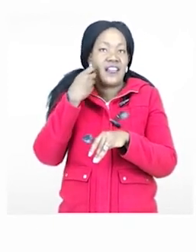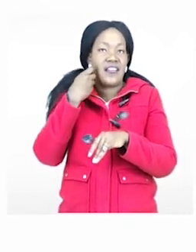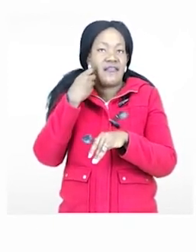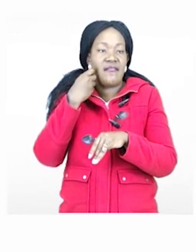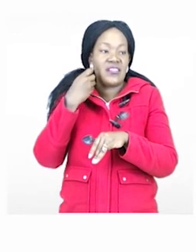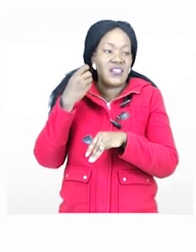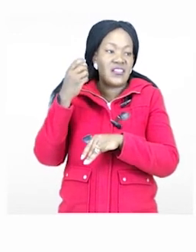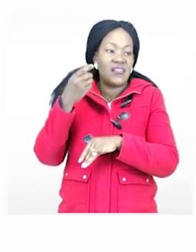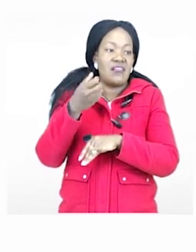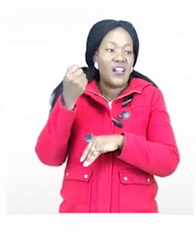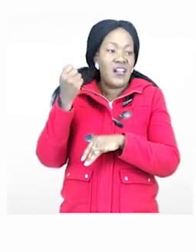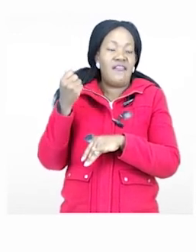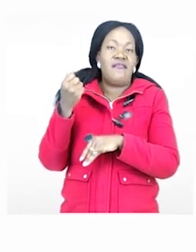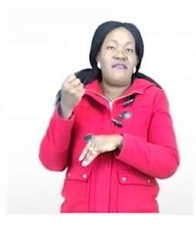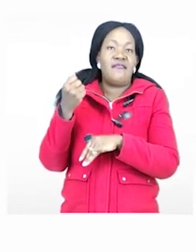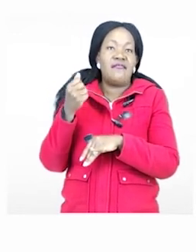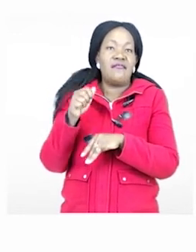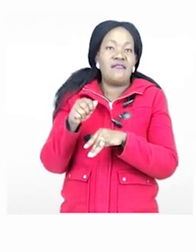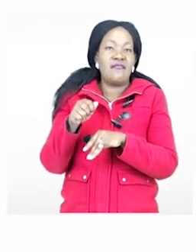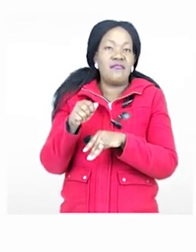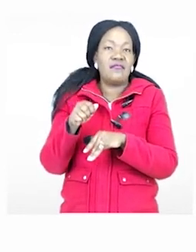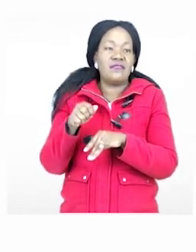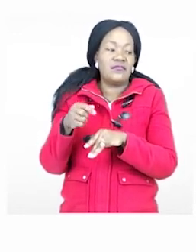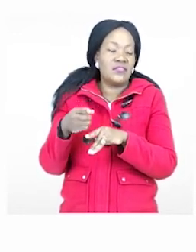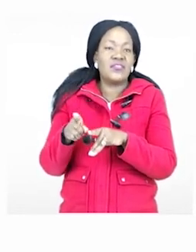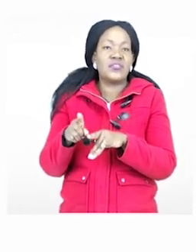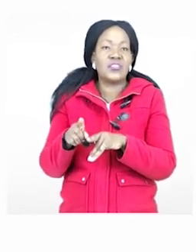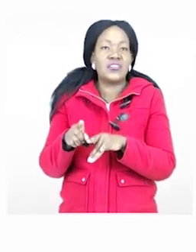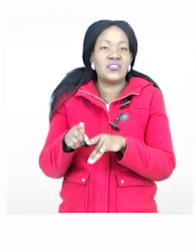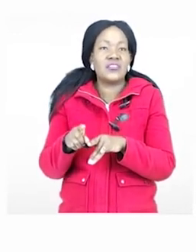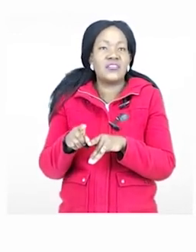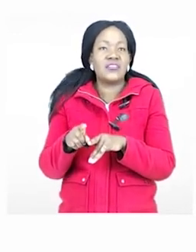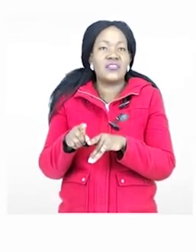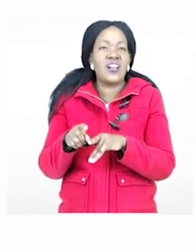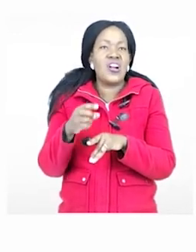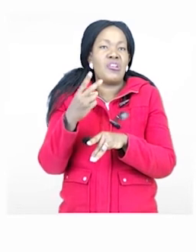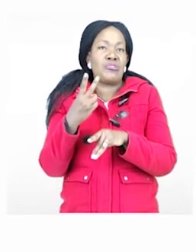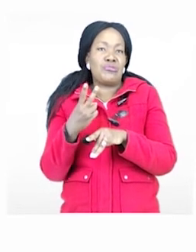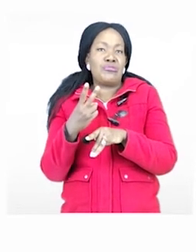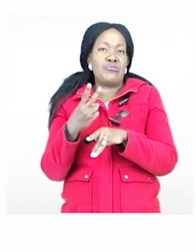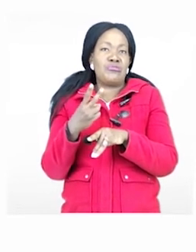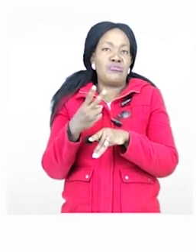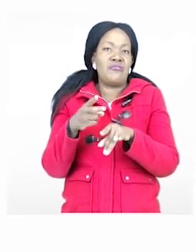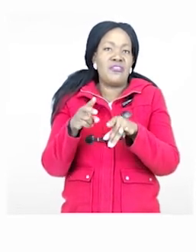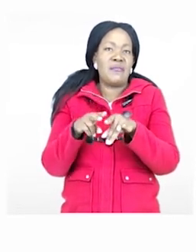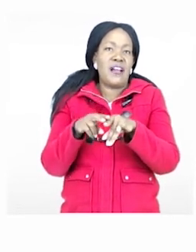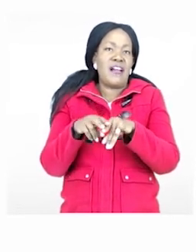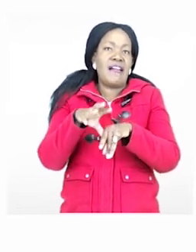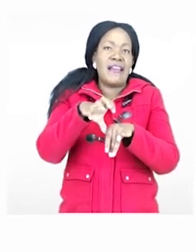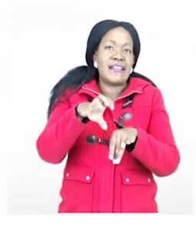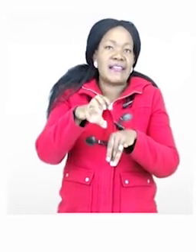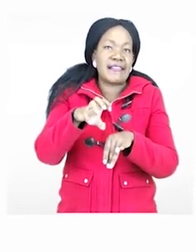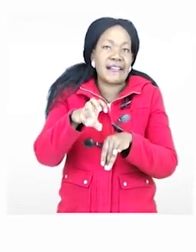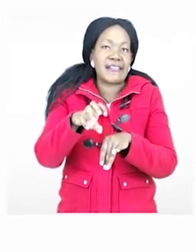fit? At the second one, if you take a good look at it, two of them are animals. One an